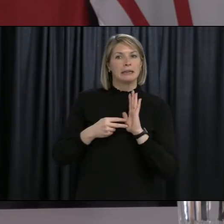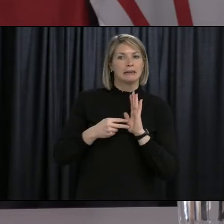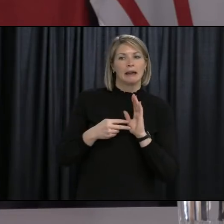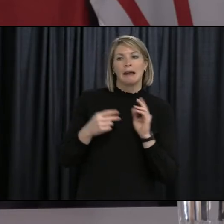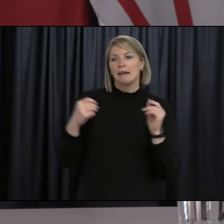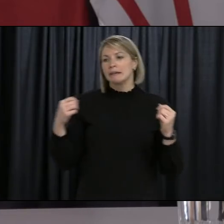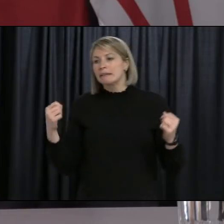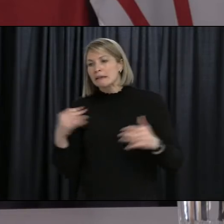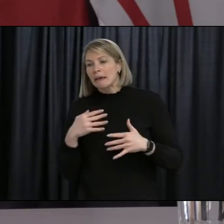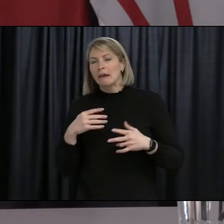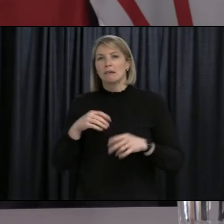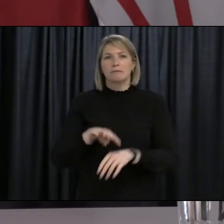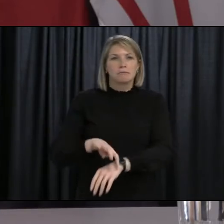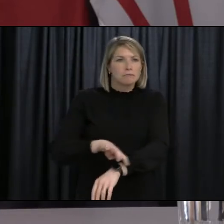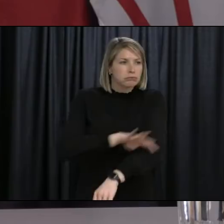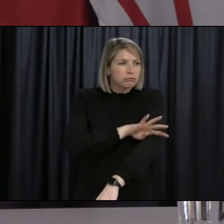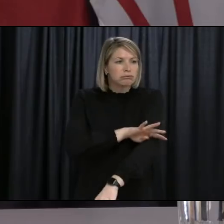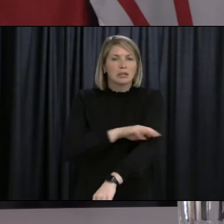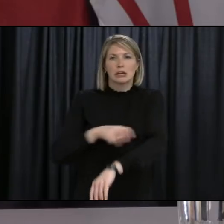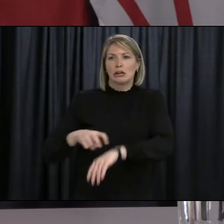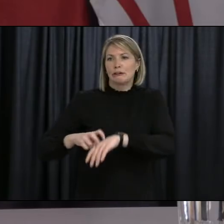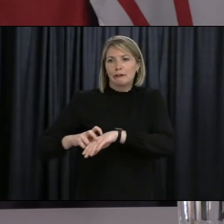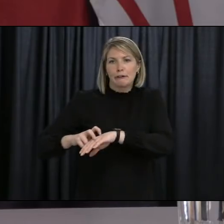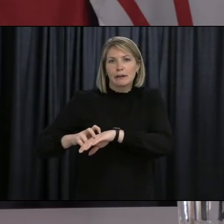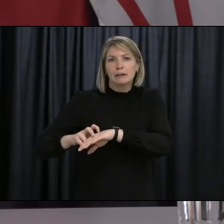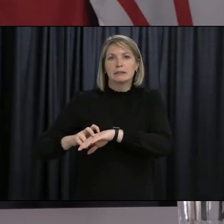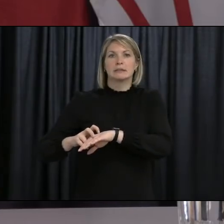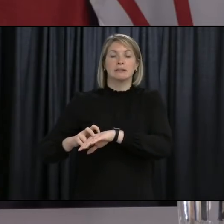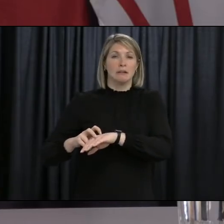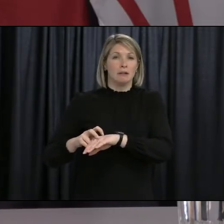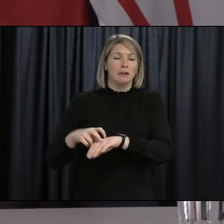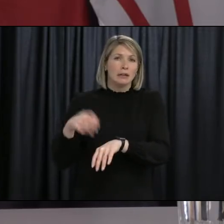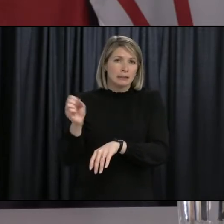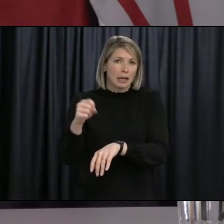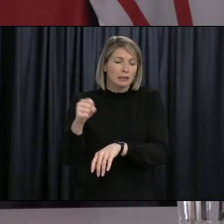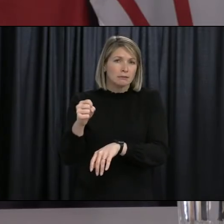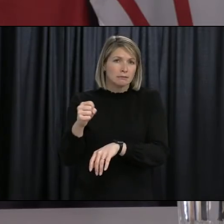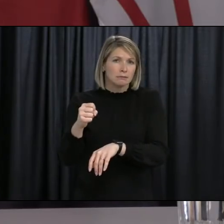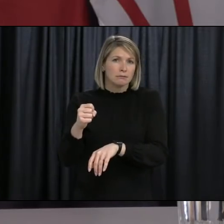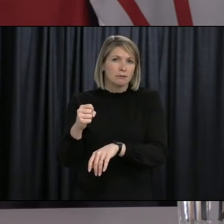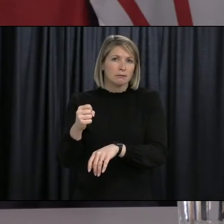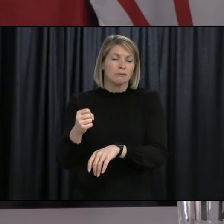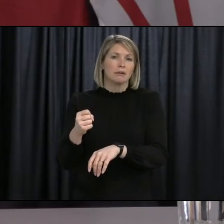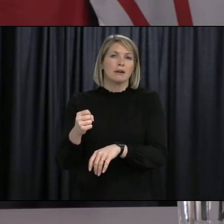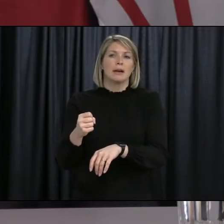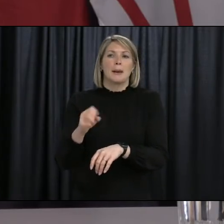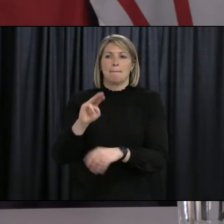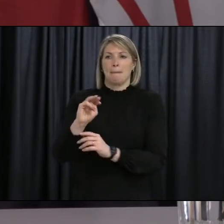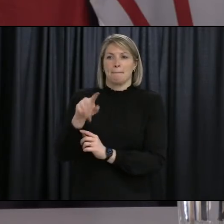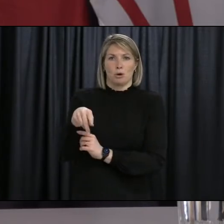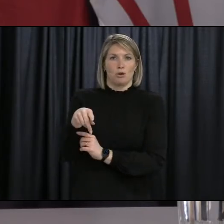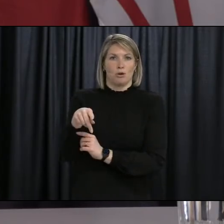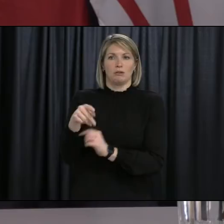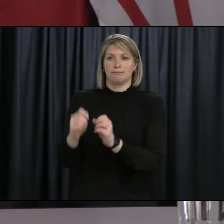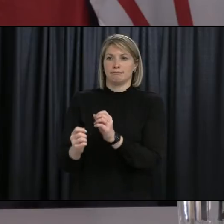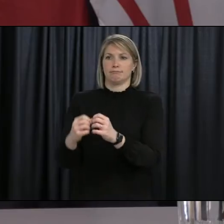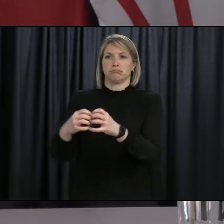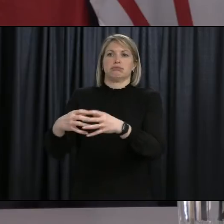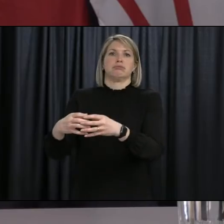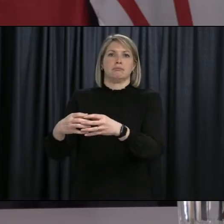fears with respect to this current Mount Pearl cluster, and that's why I'm here today.